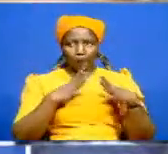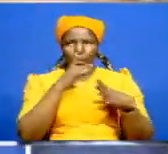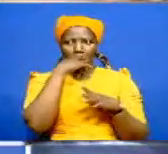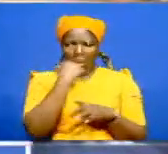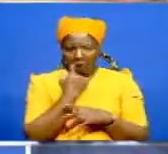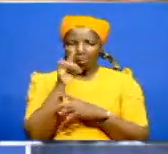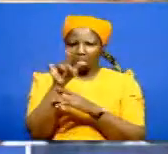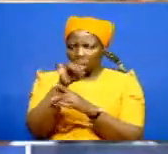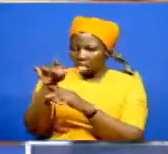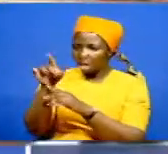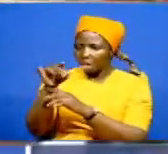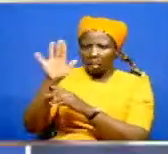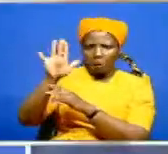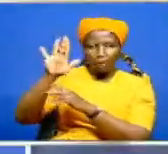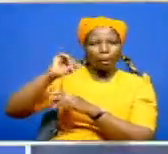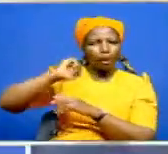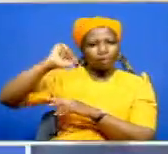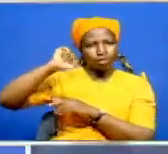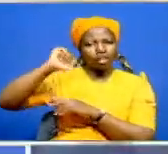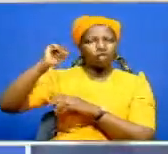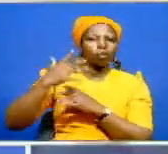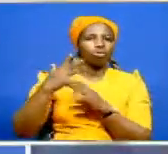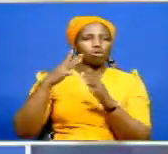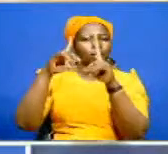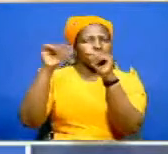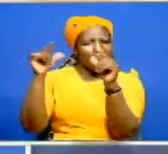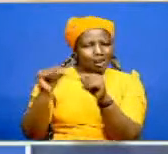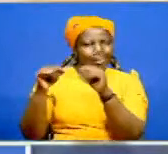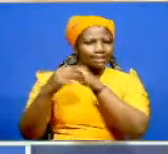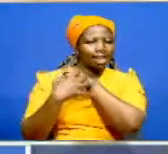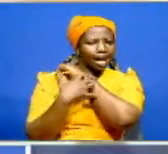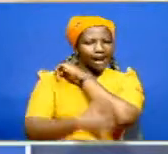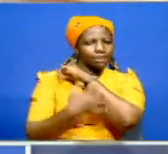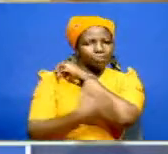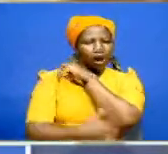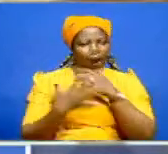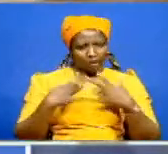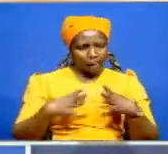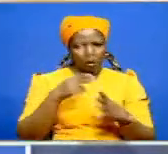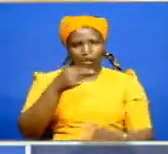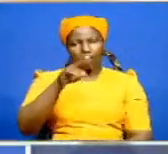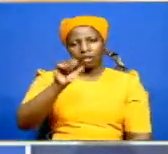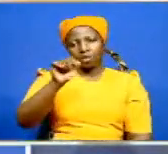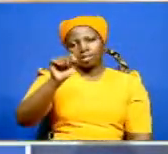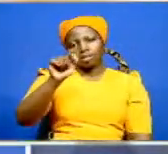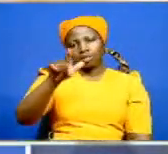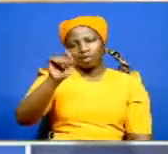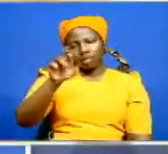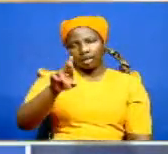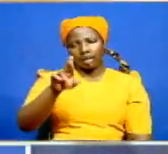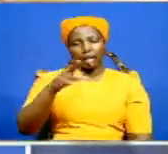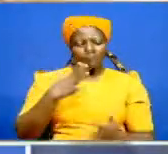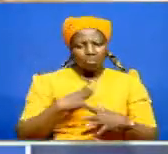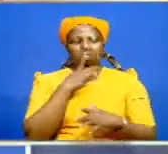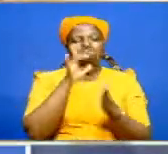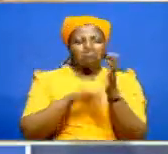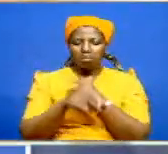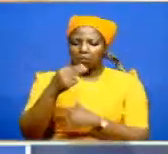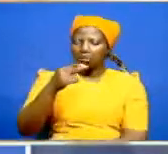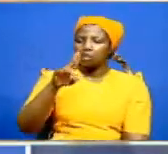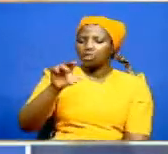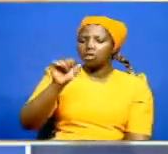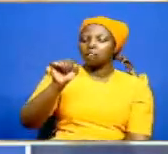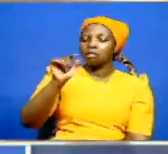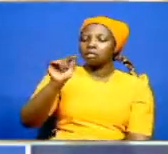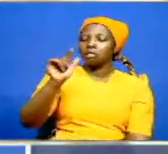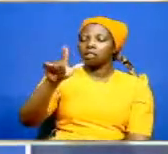his hustler political mantra. Wengine wanasema eti mambo ya mahasla ati ni kupiganisha watu